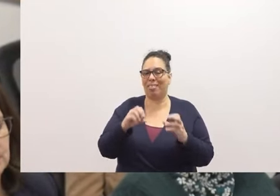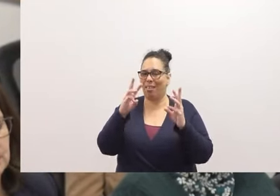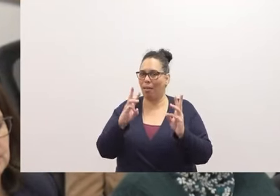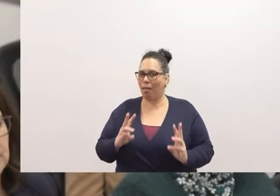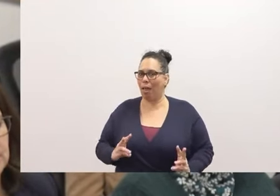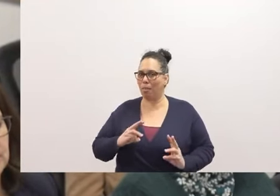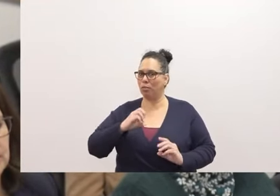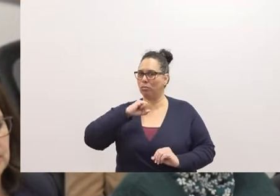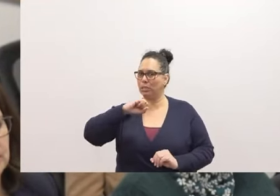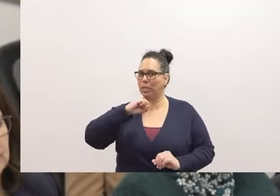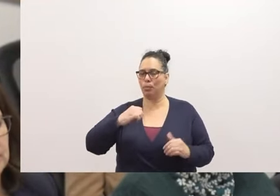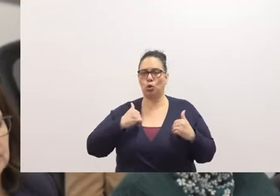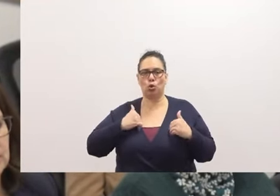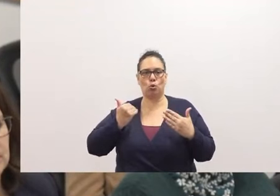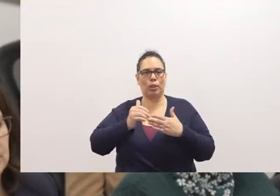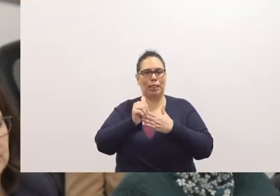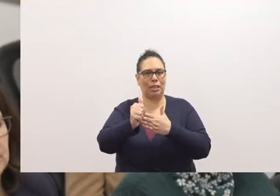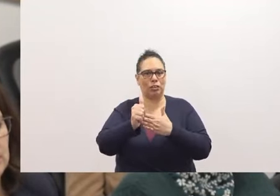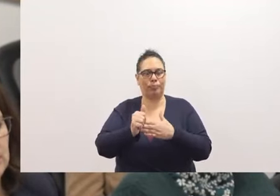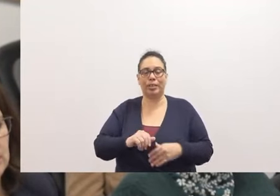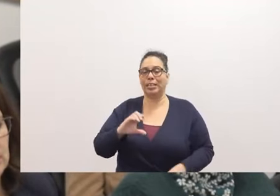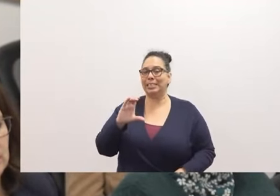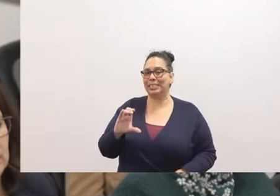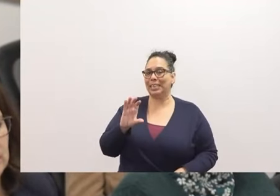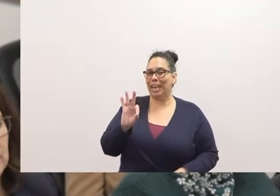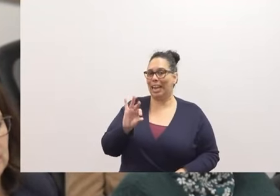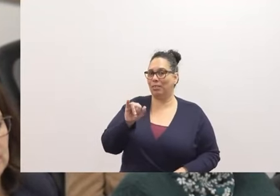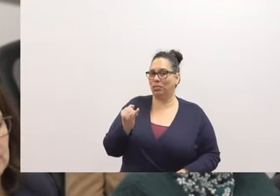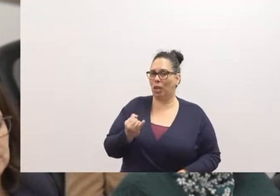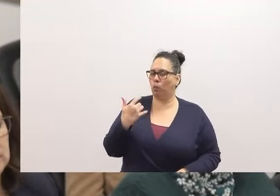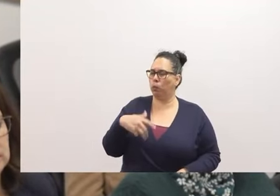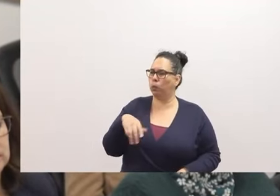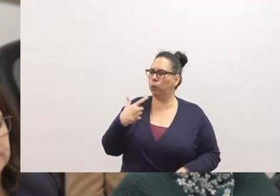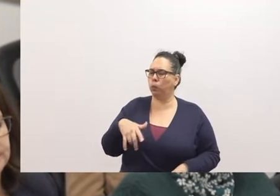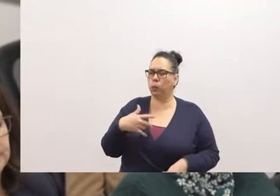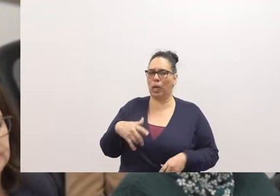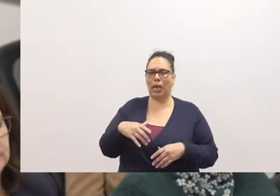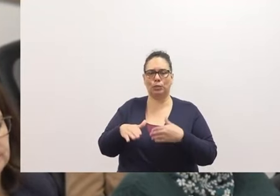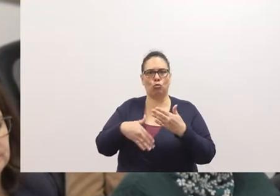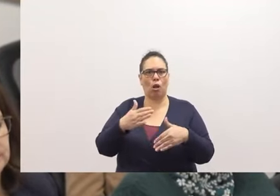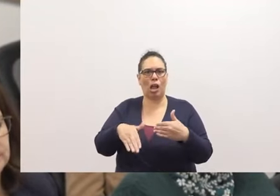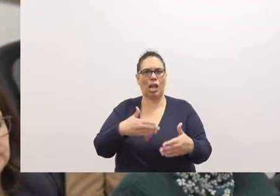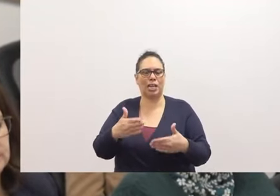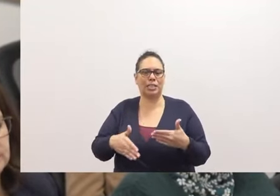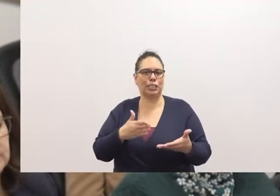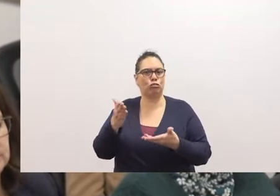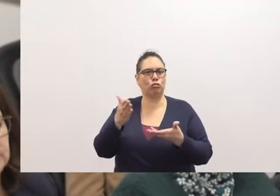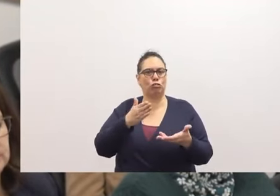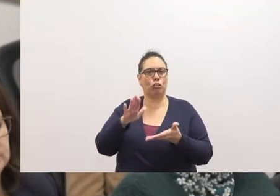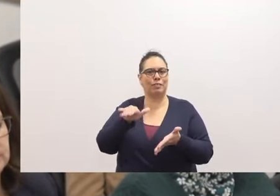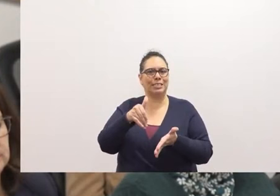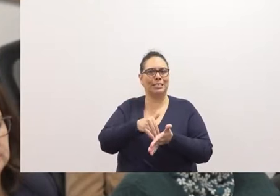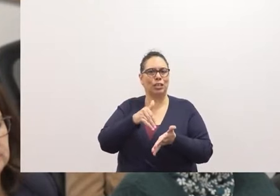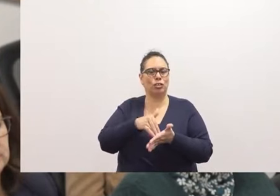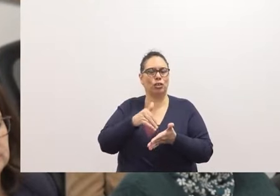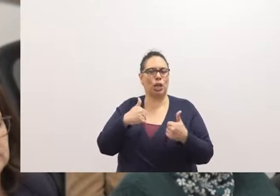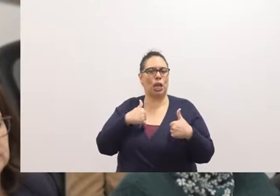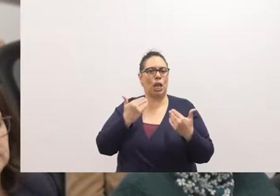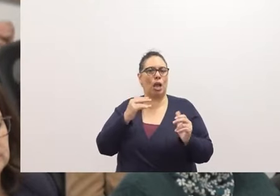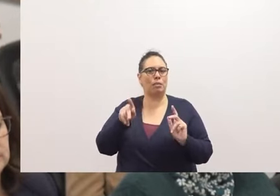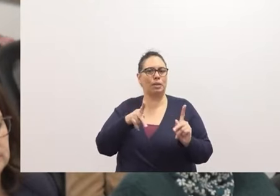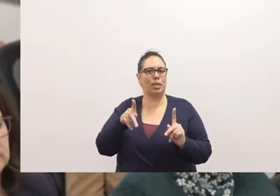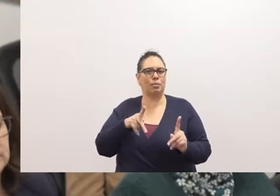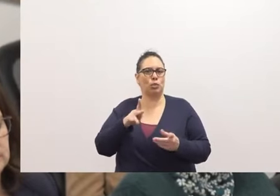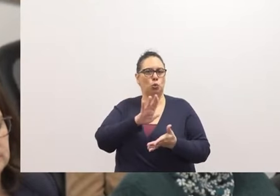leadership. It's clear CFJ has made significant progress and has served and centered young people in Long Beach both on and off